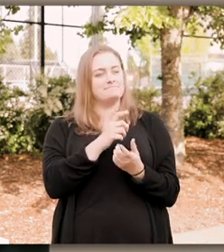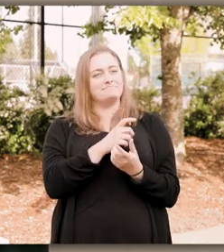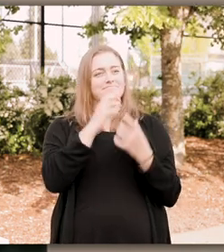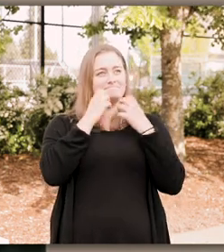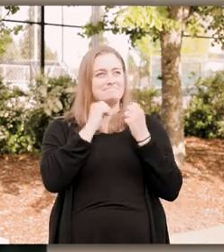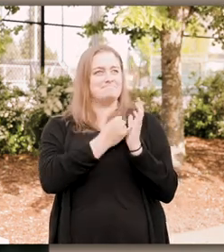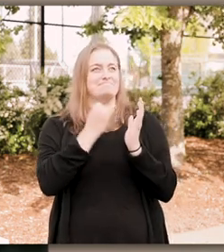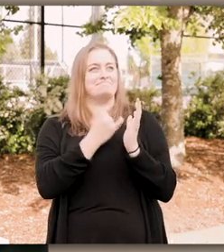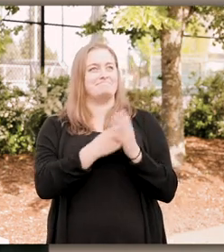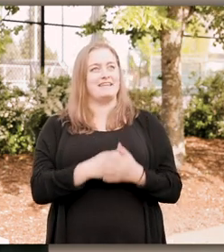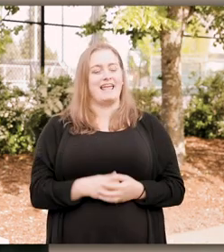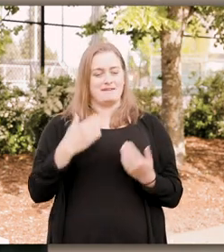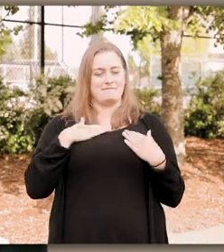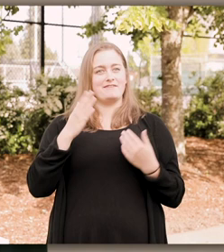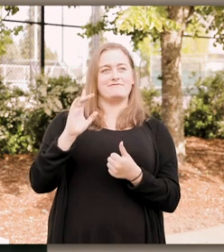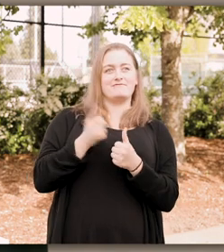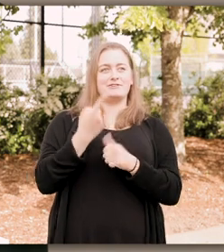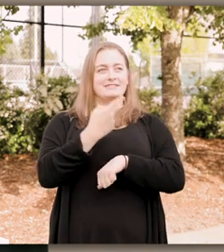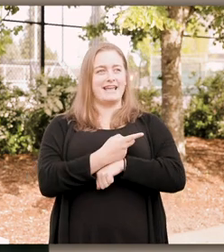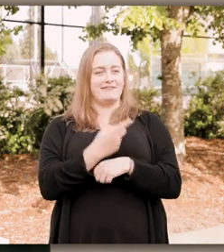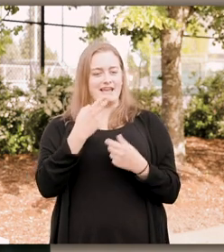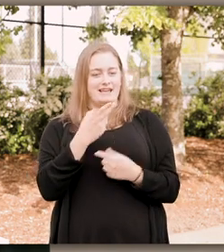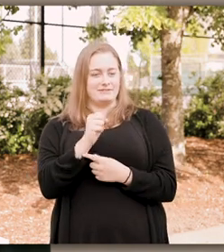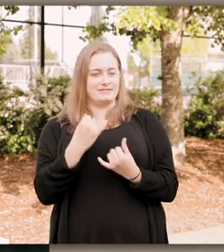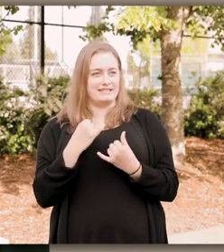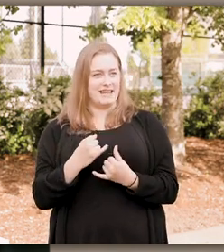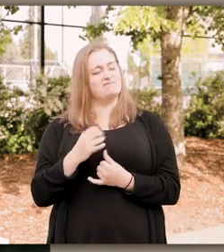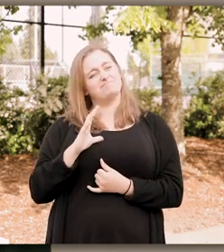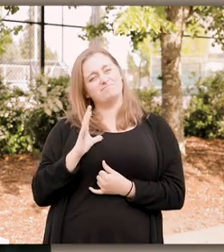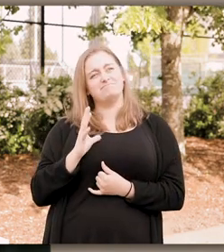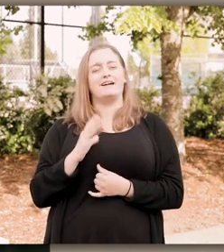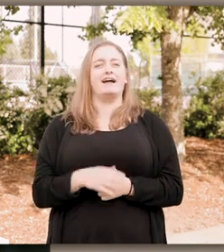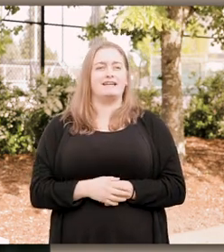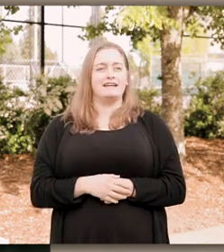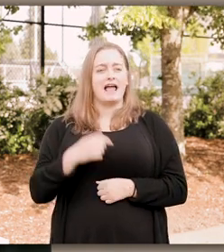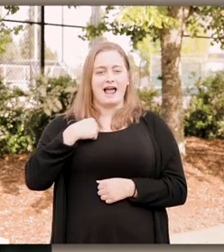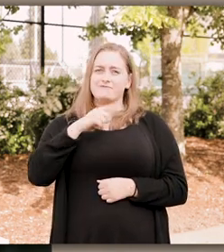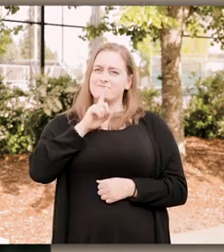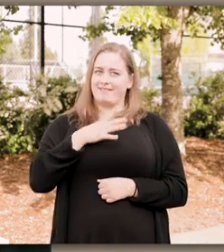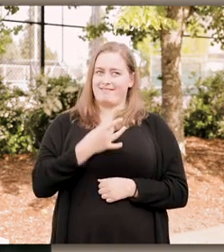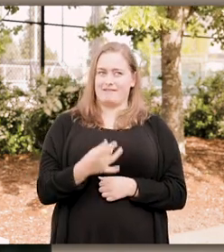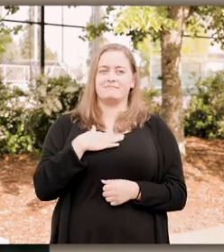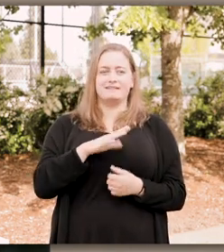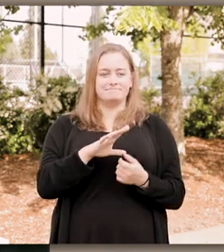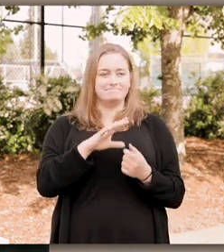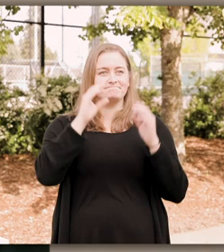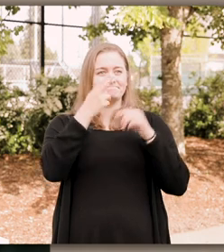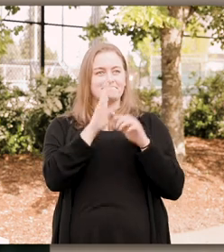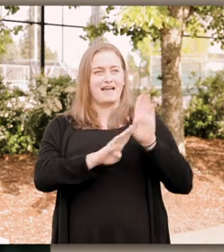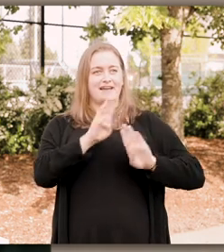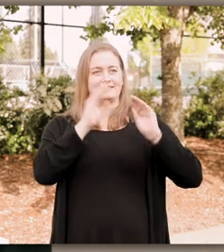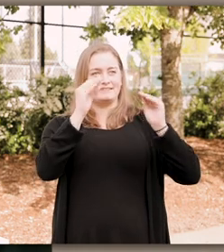really like my bio teacher, Mr. Millett. I hope I never forget the feeling of walking into high school for the first time, how nervous